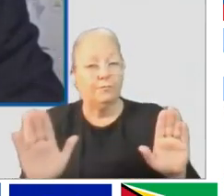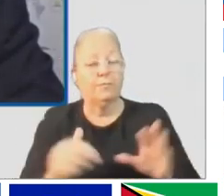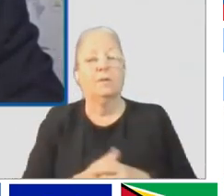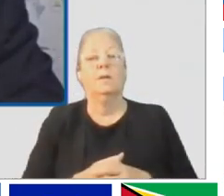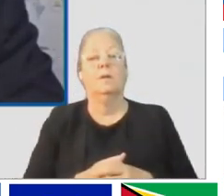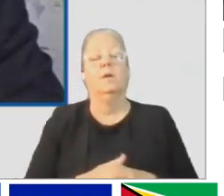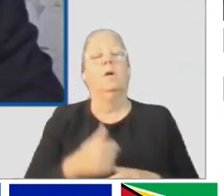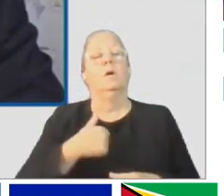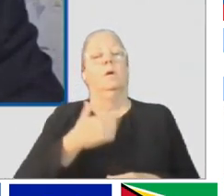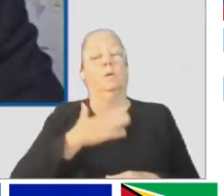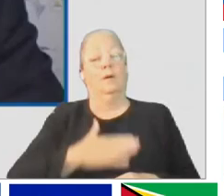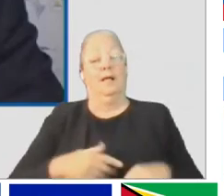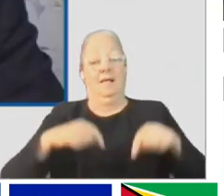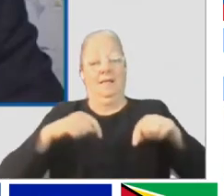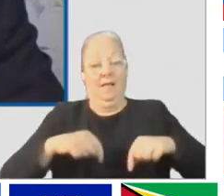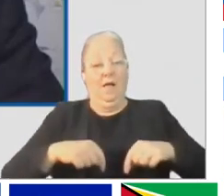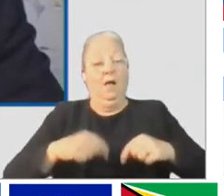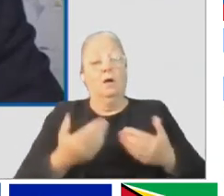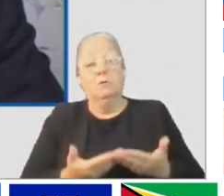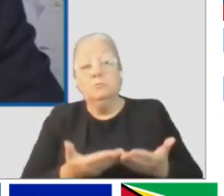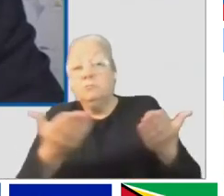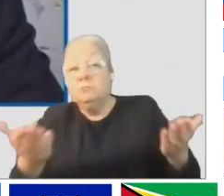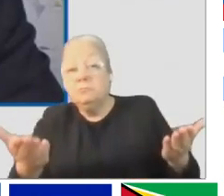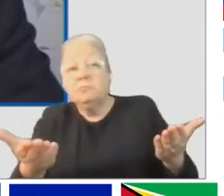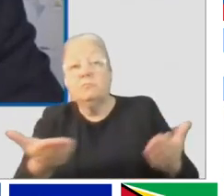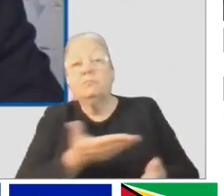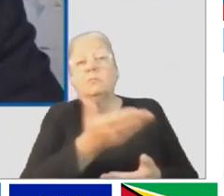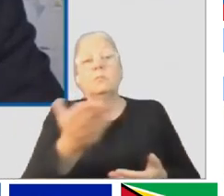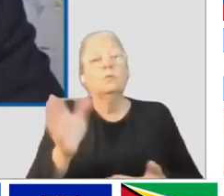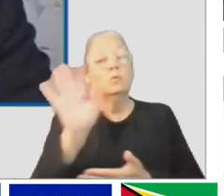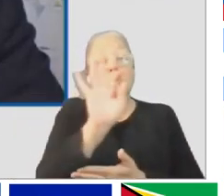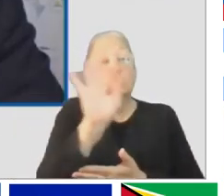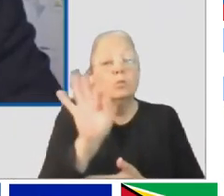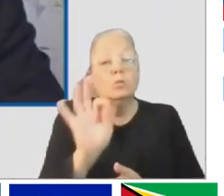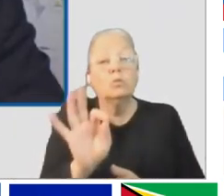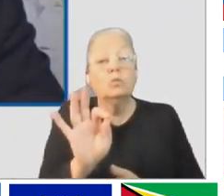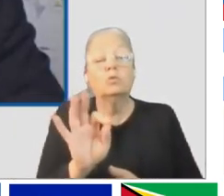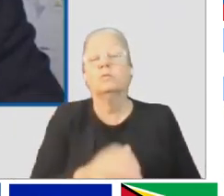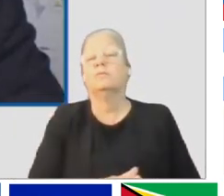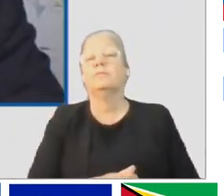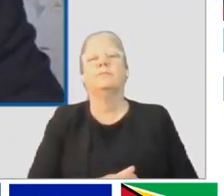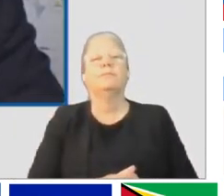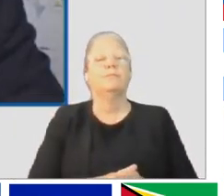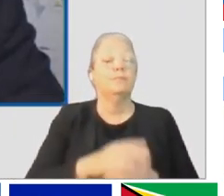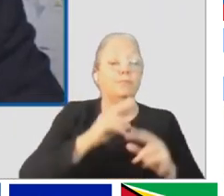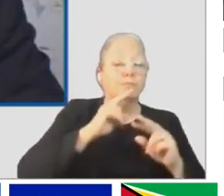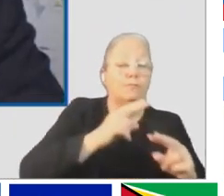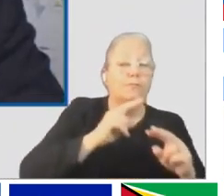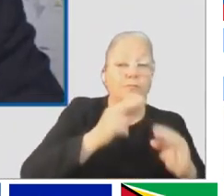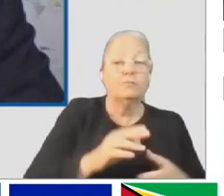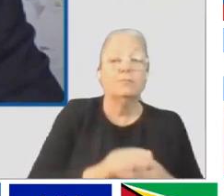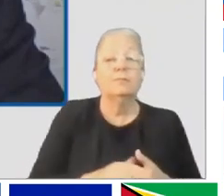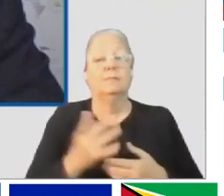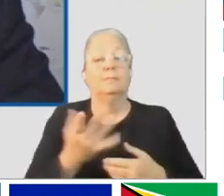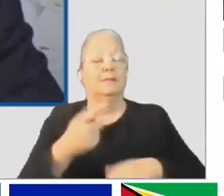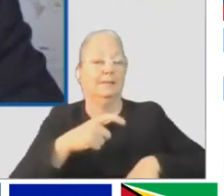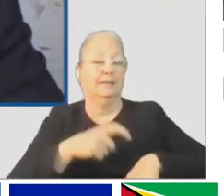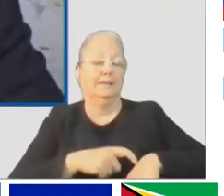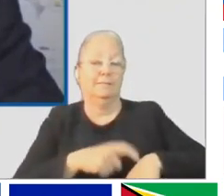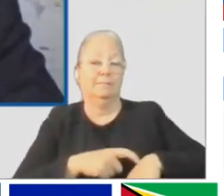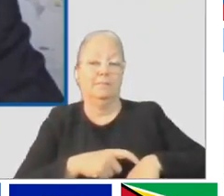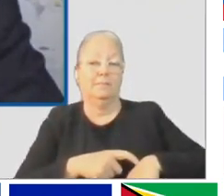floor for questions and answers. Unfortunately, given the time, we will